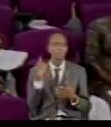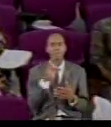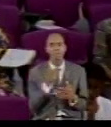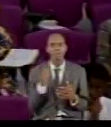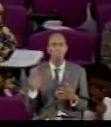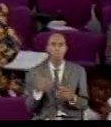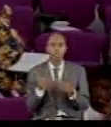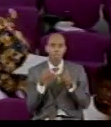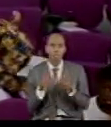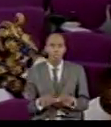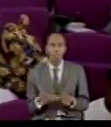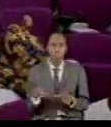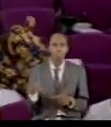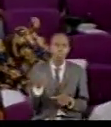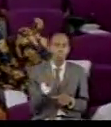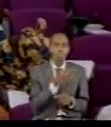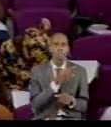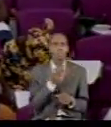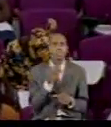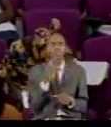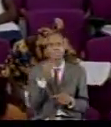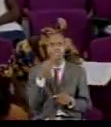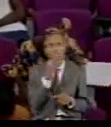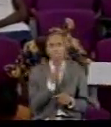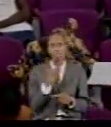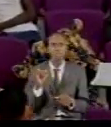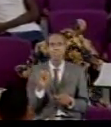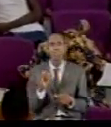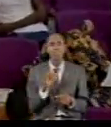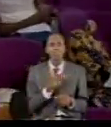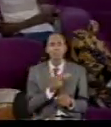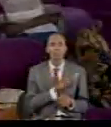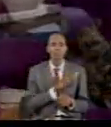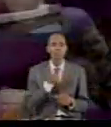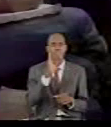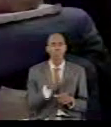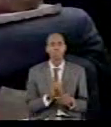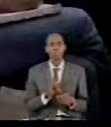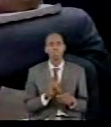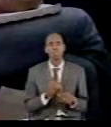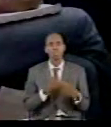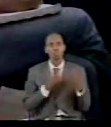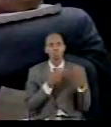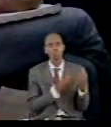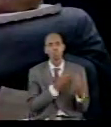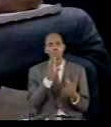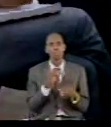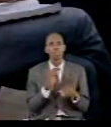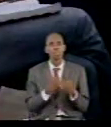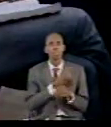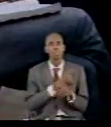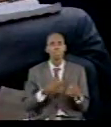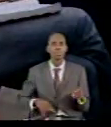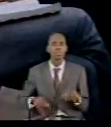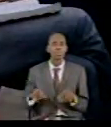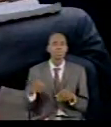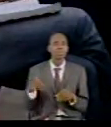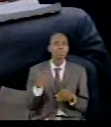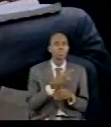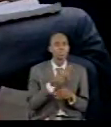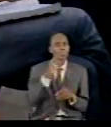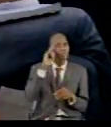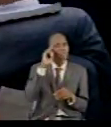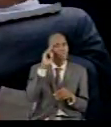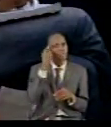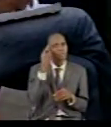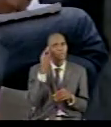they speaking boldly in the Lord. They thought they'll run them